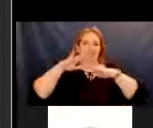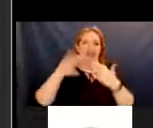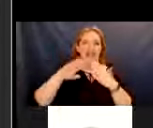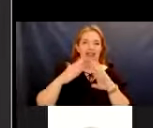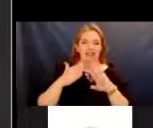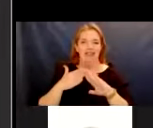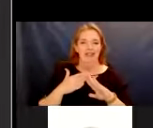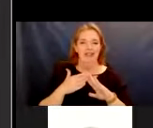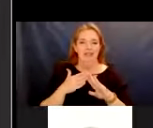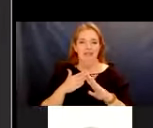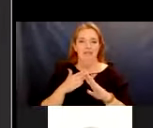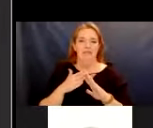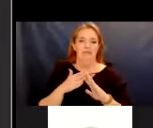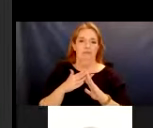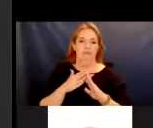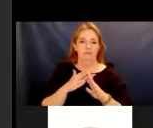so